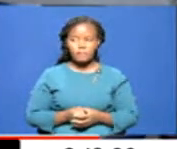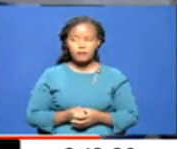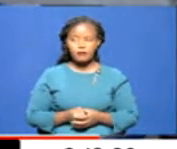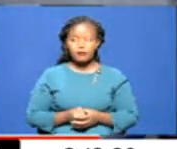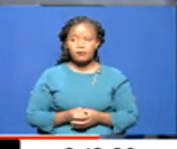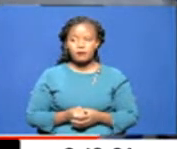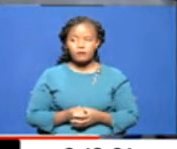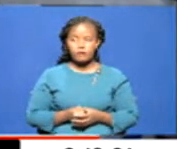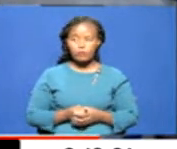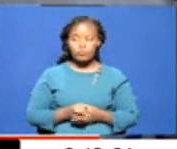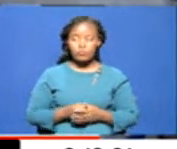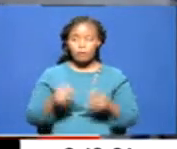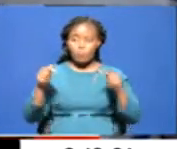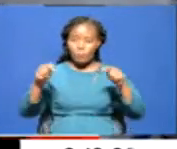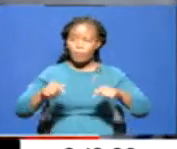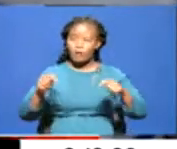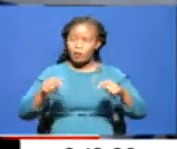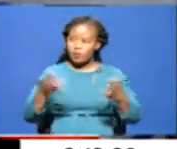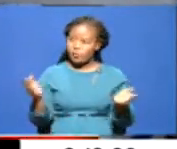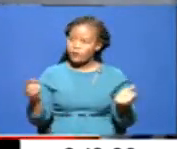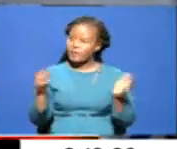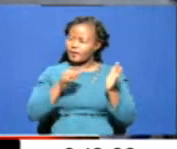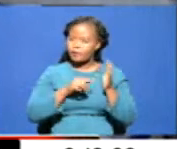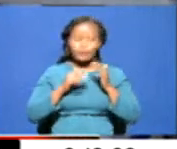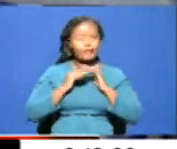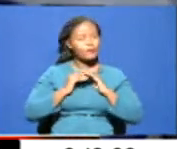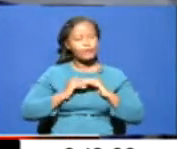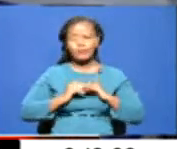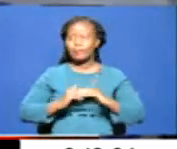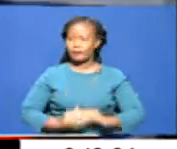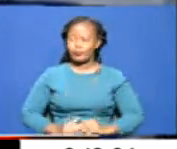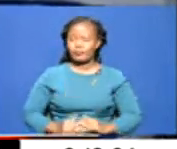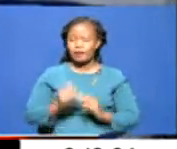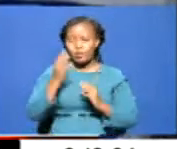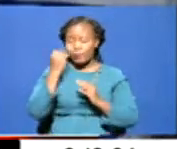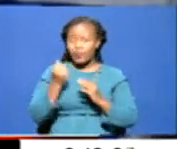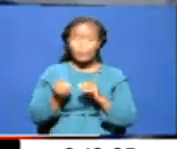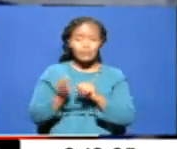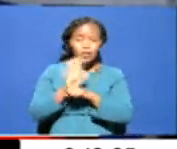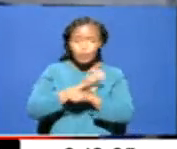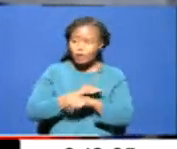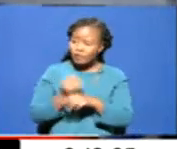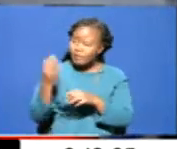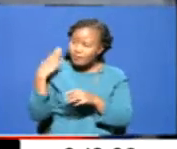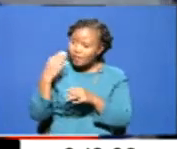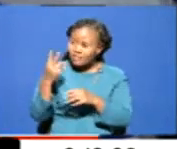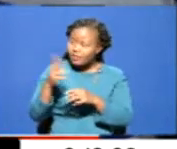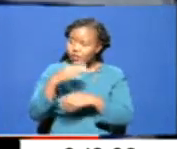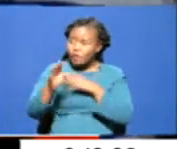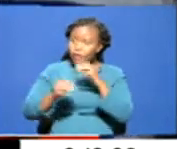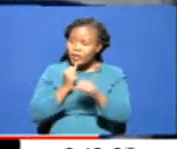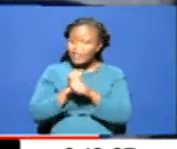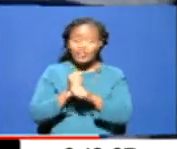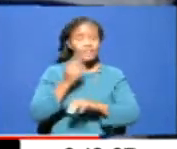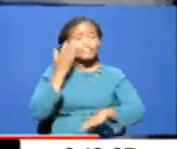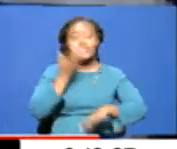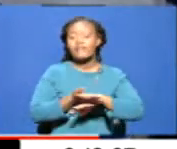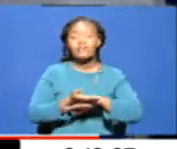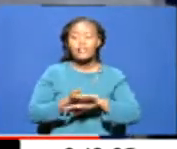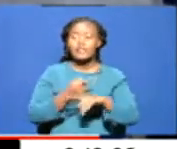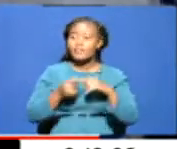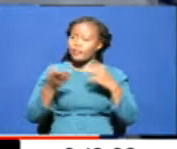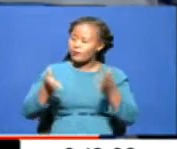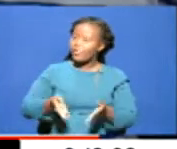Yeah, tumeona leo to relax kwa sababu ya hiyo 2 years it has been difficult for us. Lakini sahi tunashukuru kwa sababu tuko